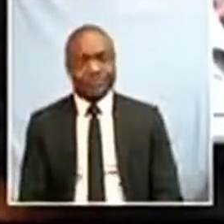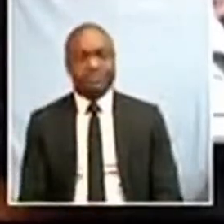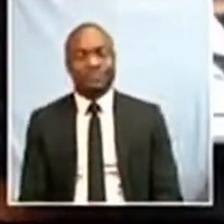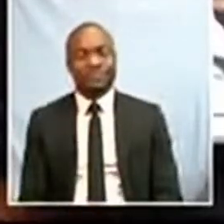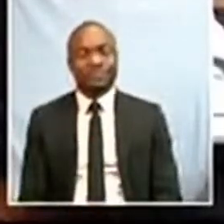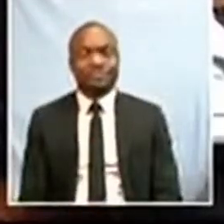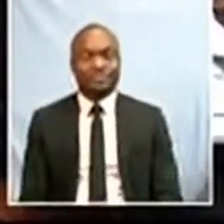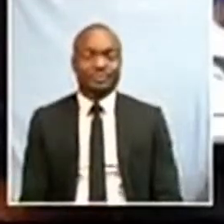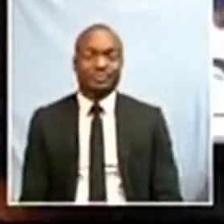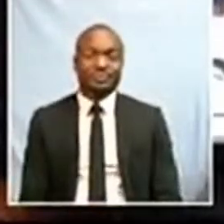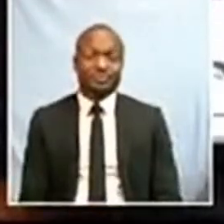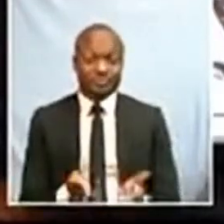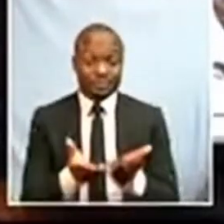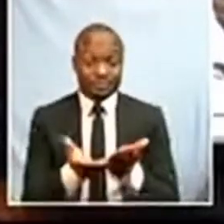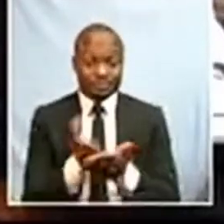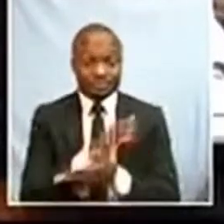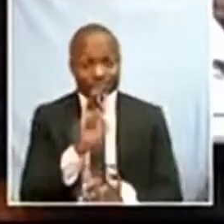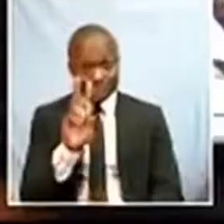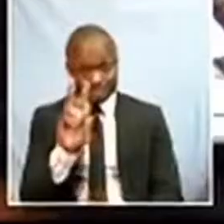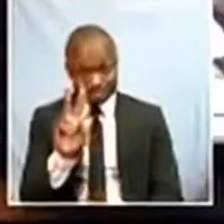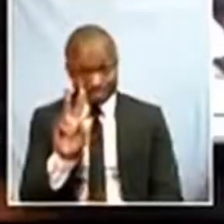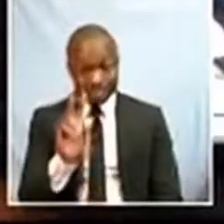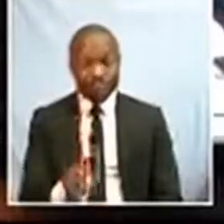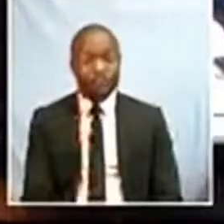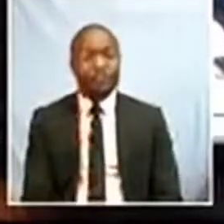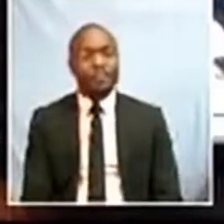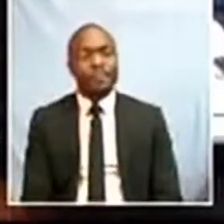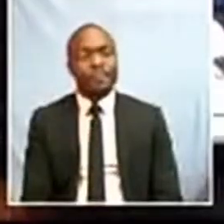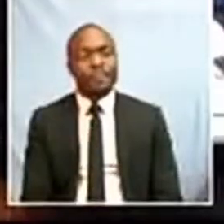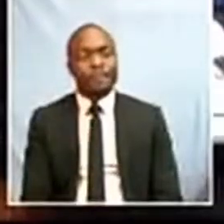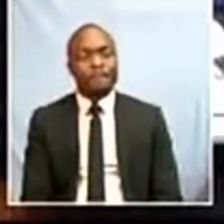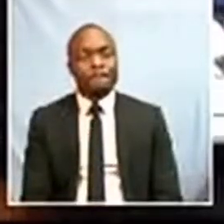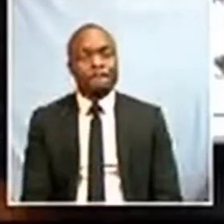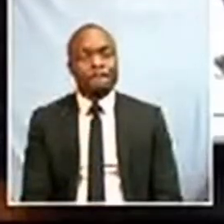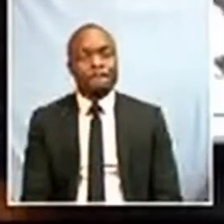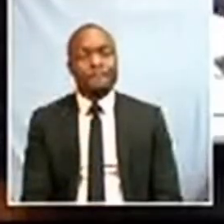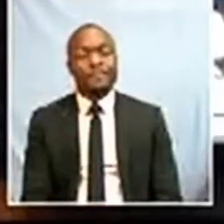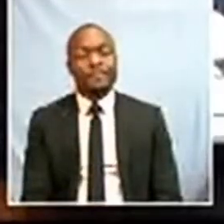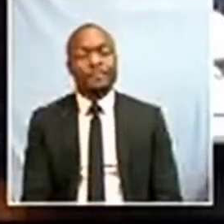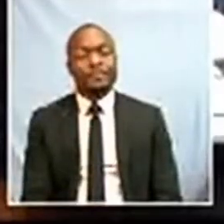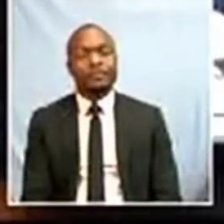Page 2? Yes, page 2 of the submission. So